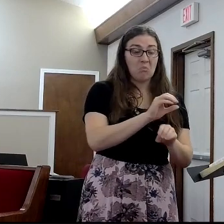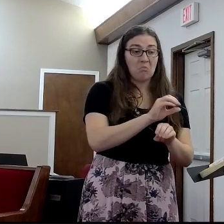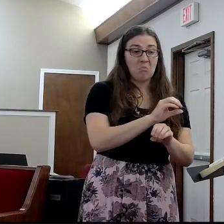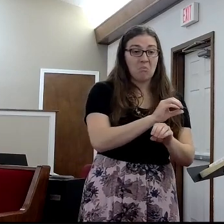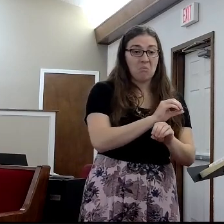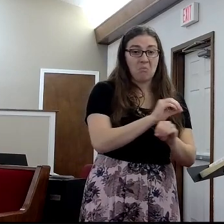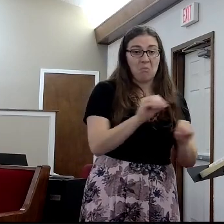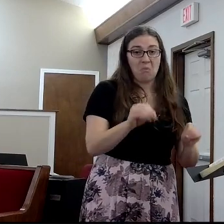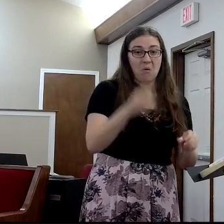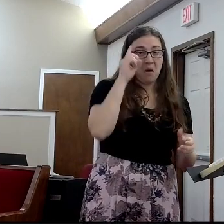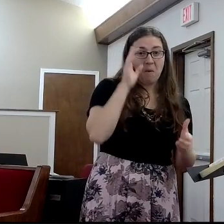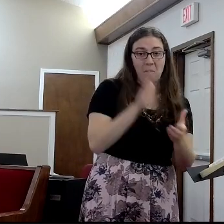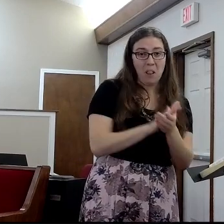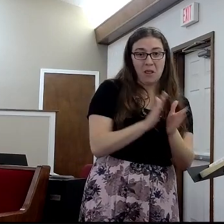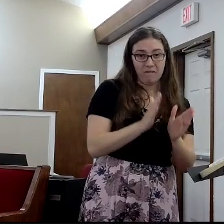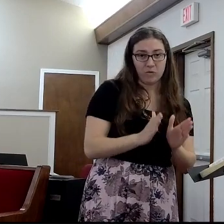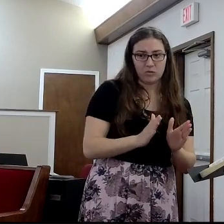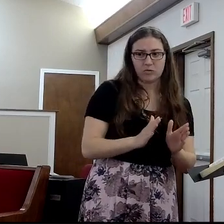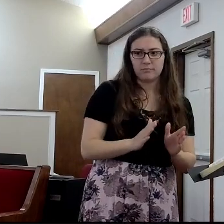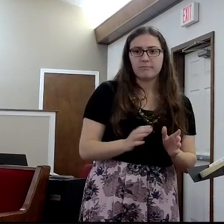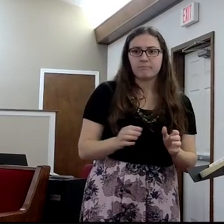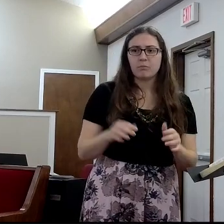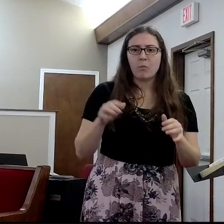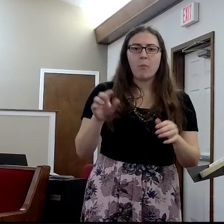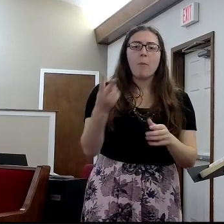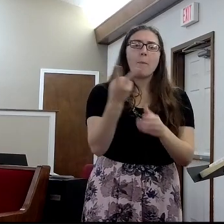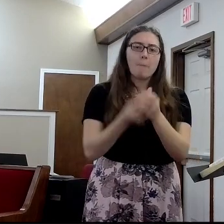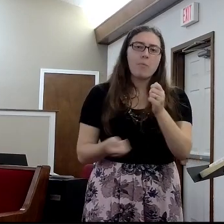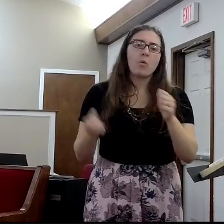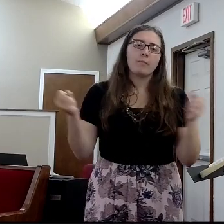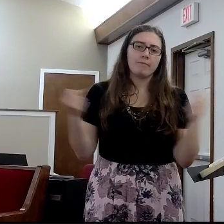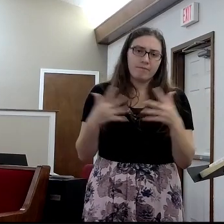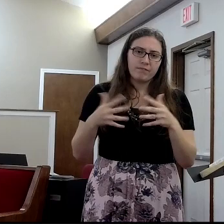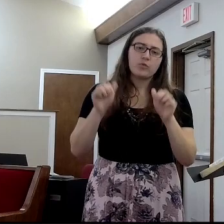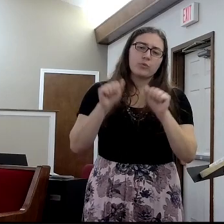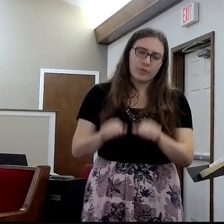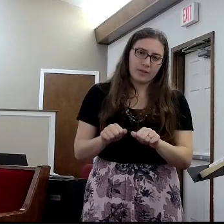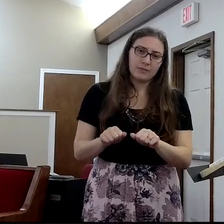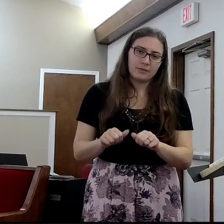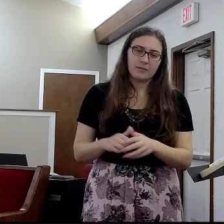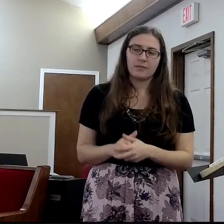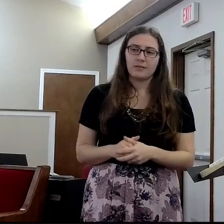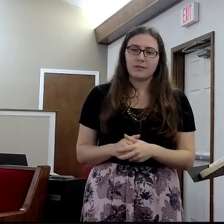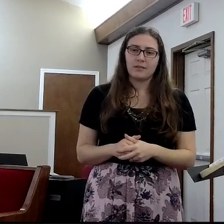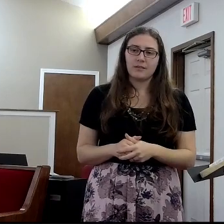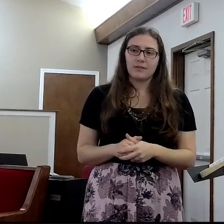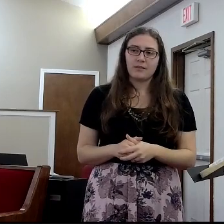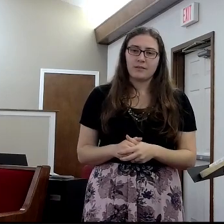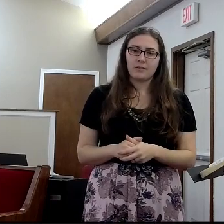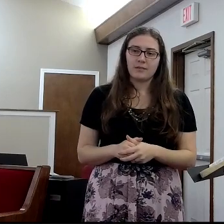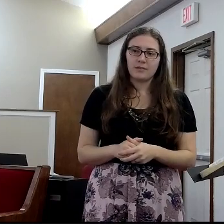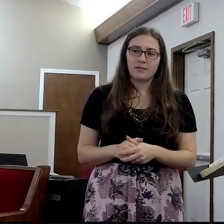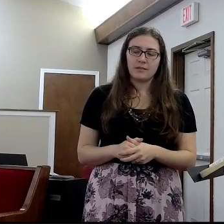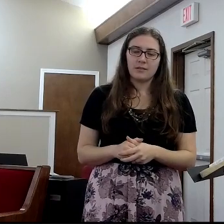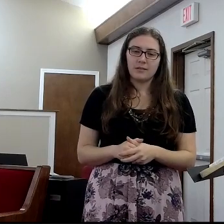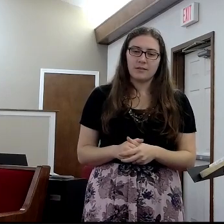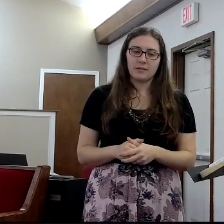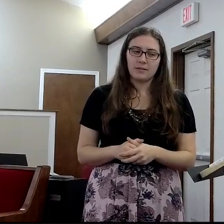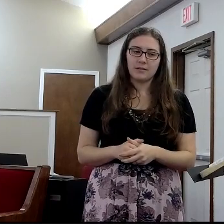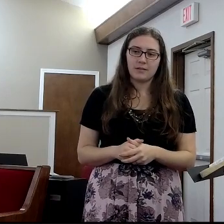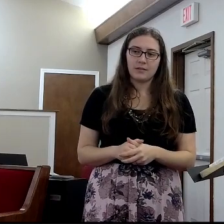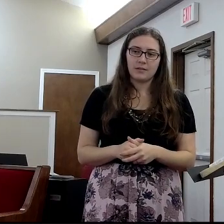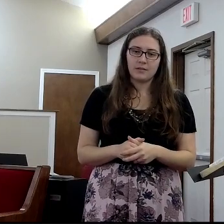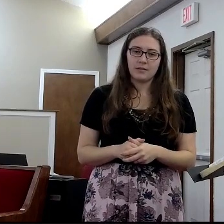If you notice, God in verse 6 is capitalized, but not in verse 5, and I drew attention to that because that's very important, especially as